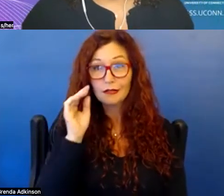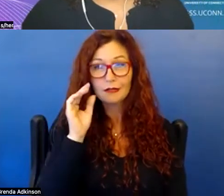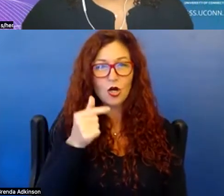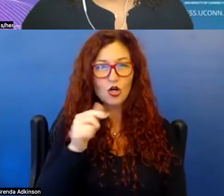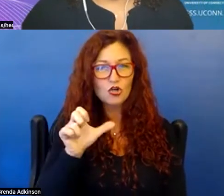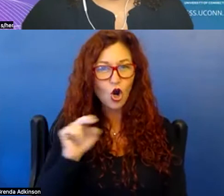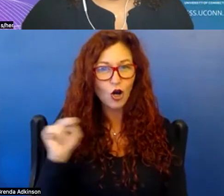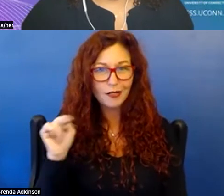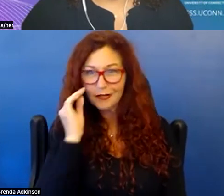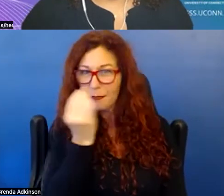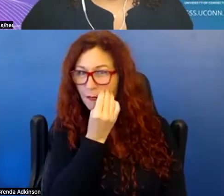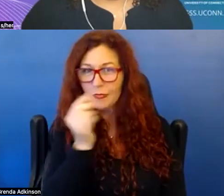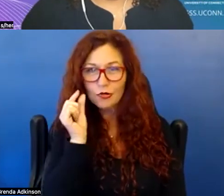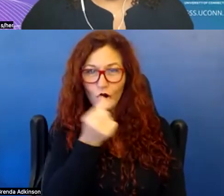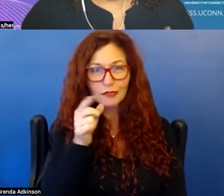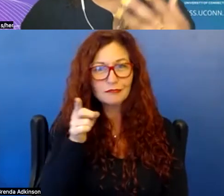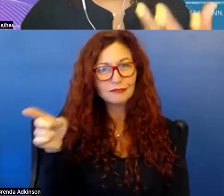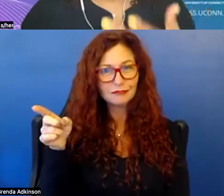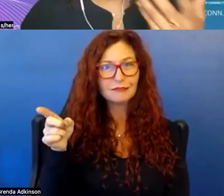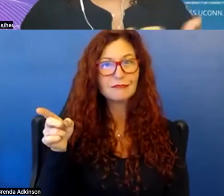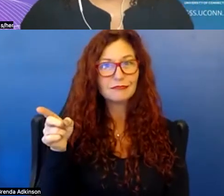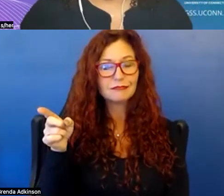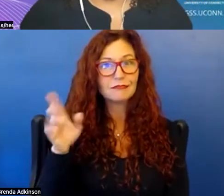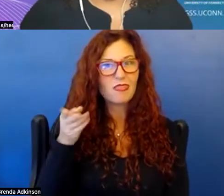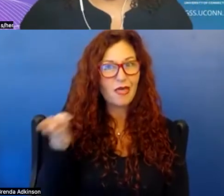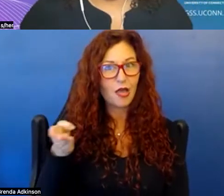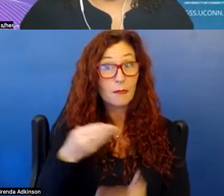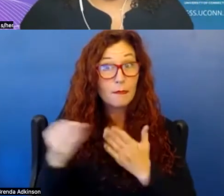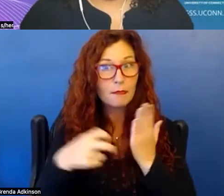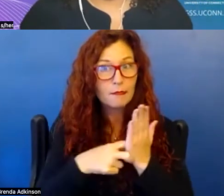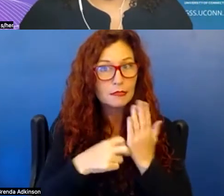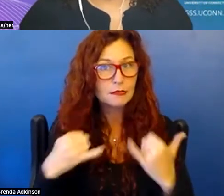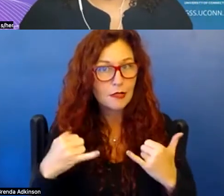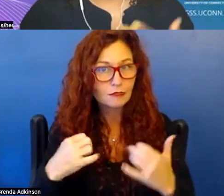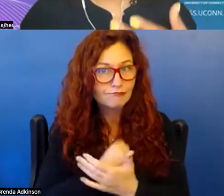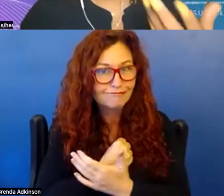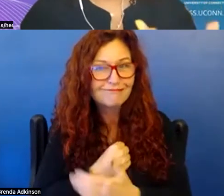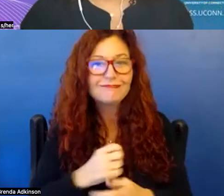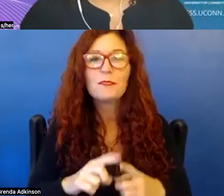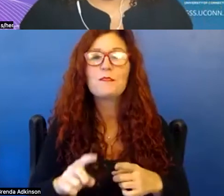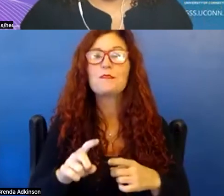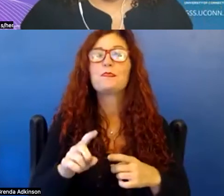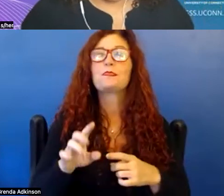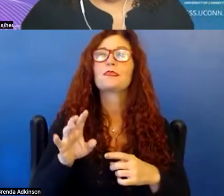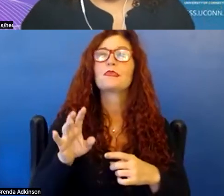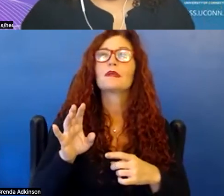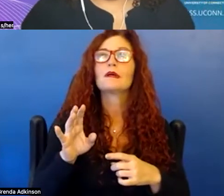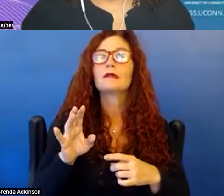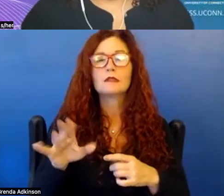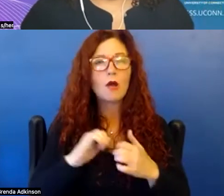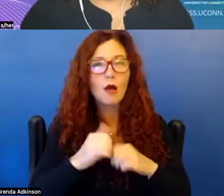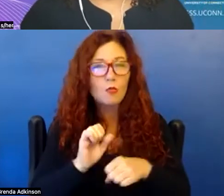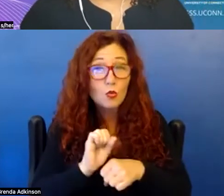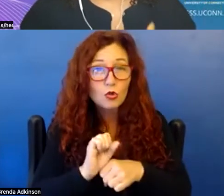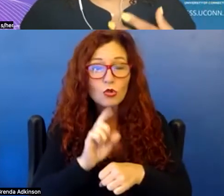we do this work. And so three ways and buckets that we do this work in is, of course, cultural and narrative shift work.